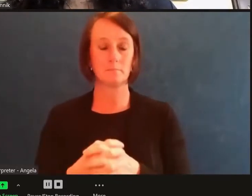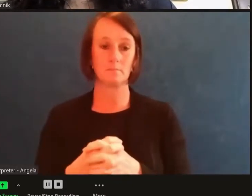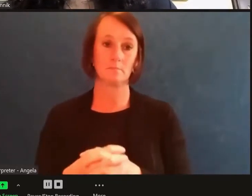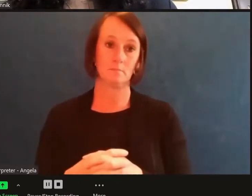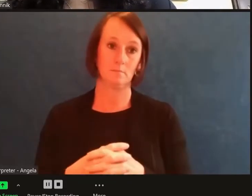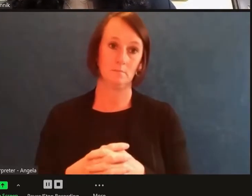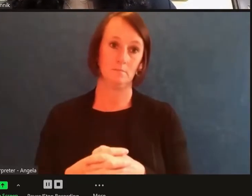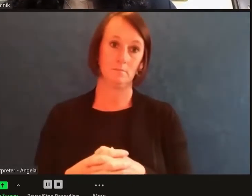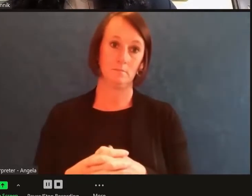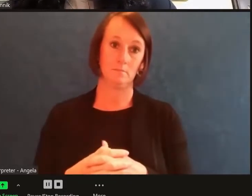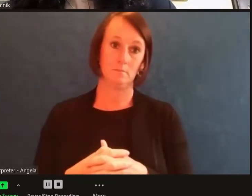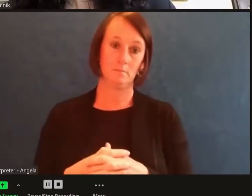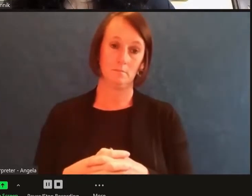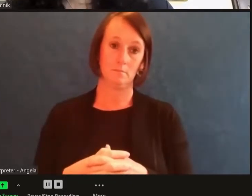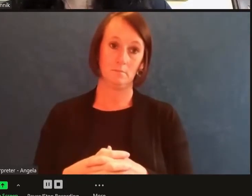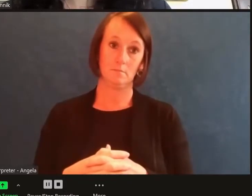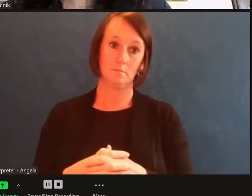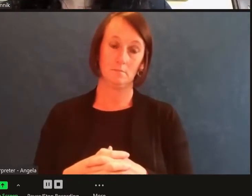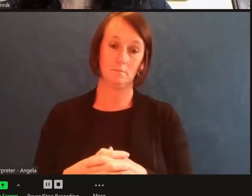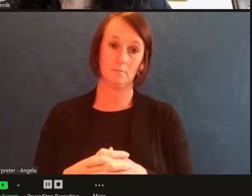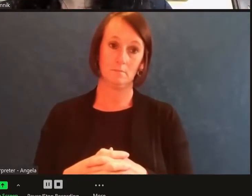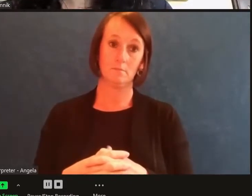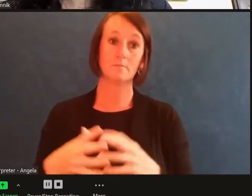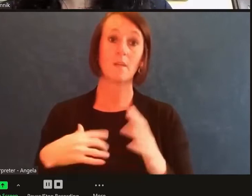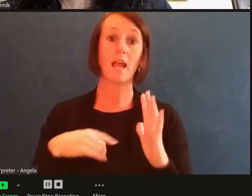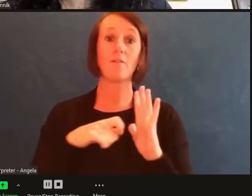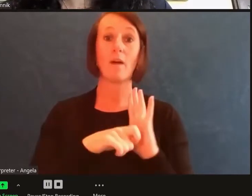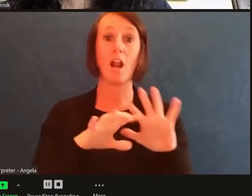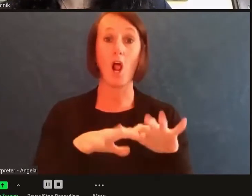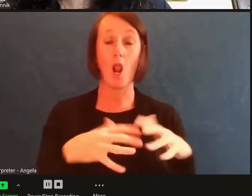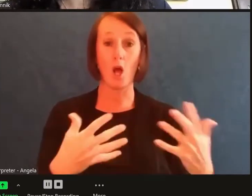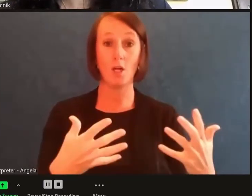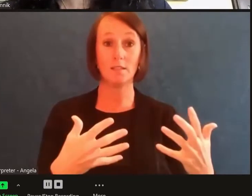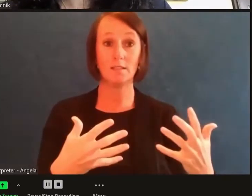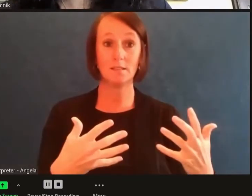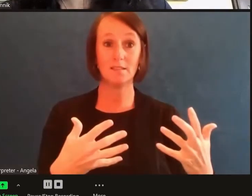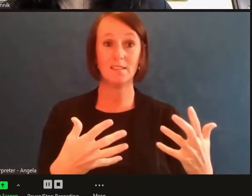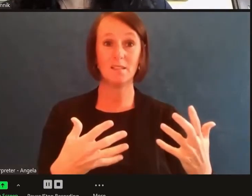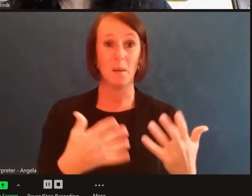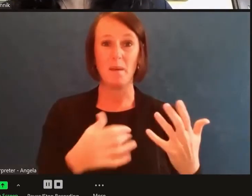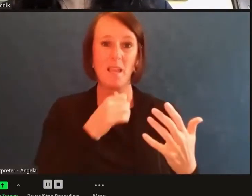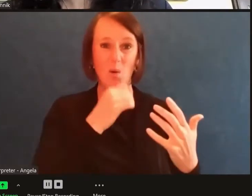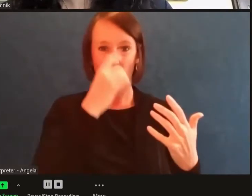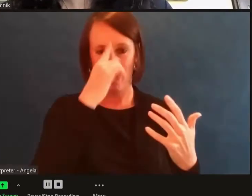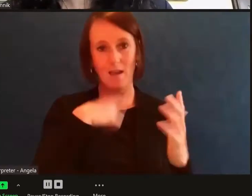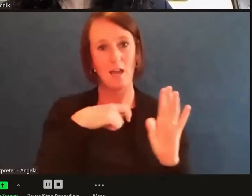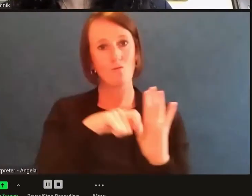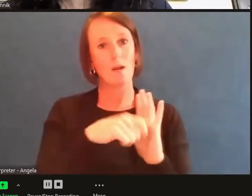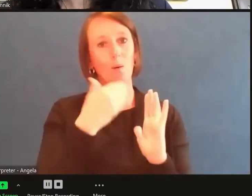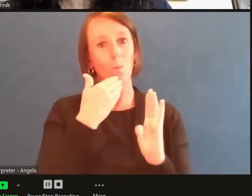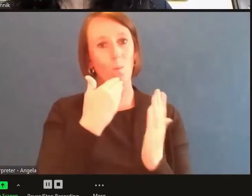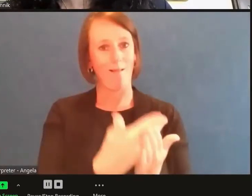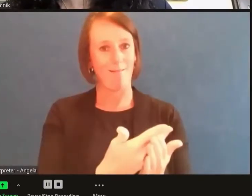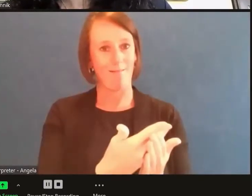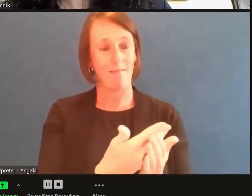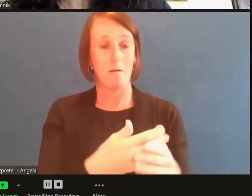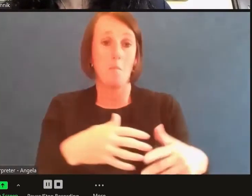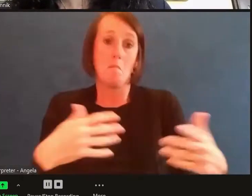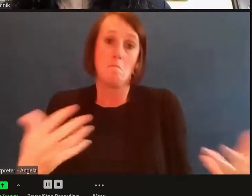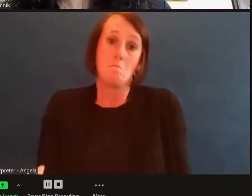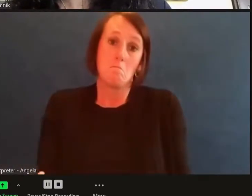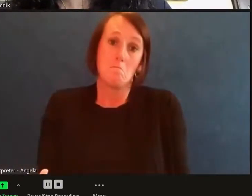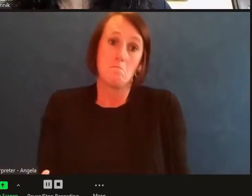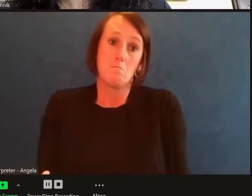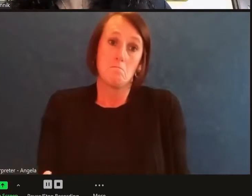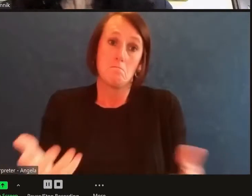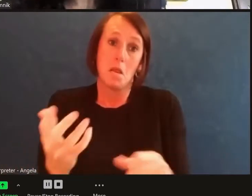the problem is that because I write a lot, sometimes people assume I don't write well. I seem to win a whole bunch